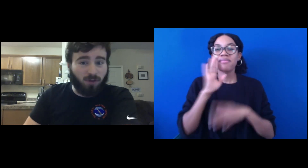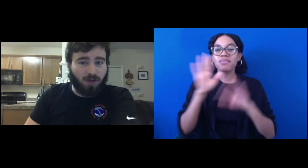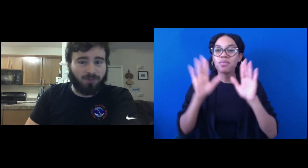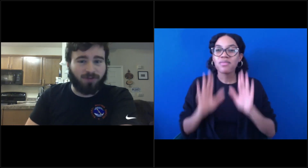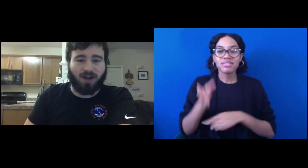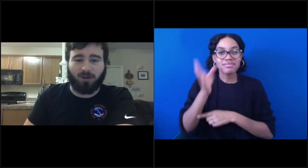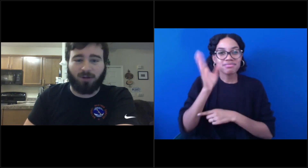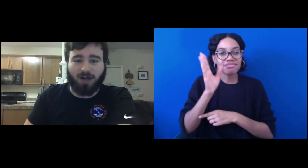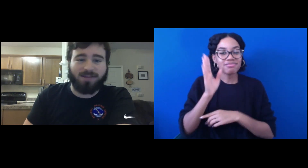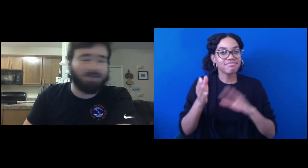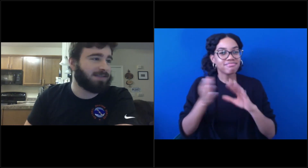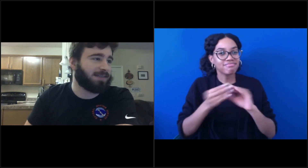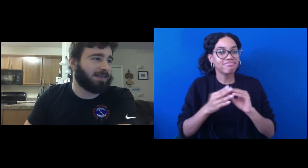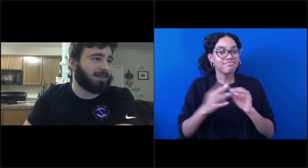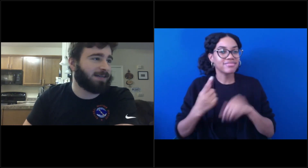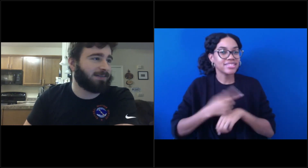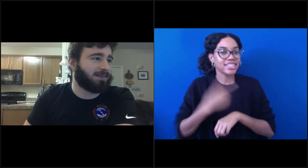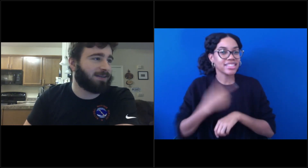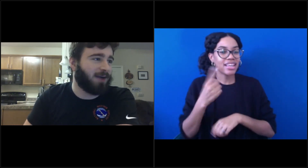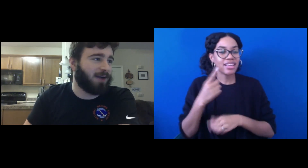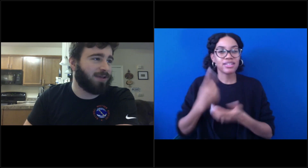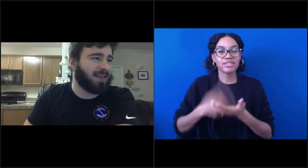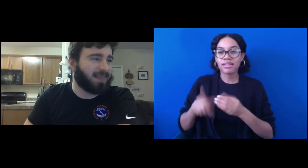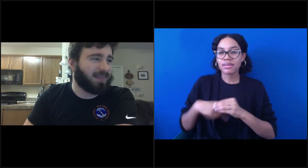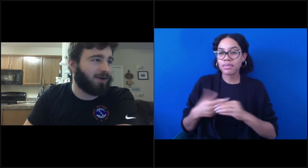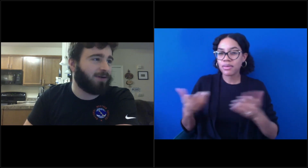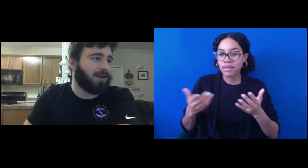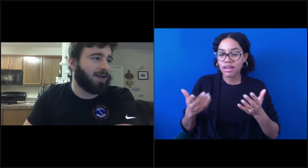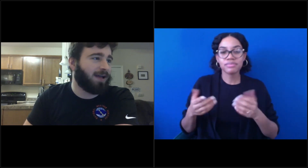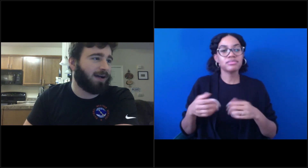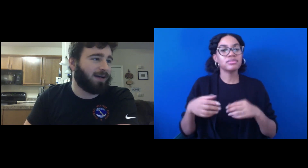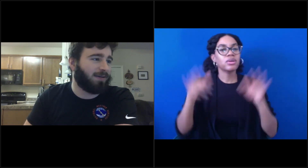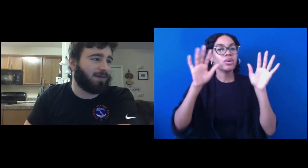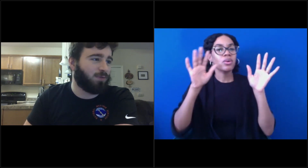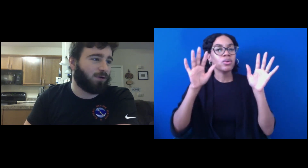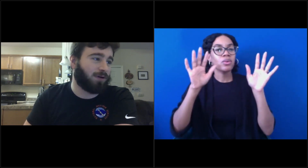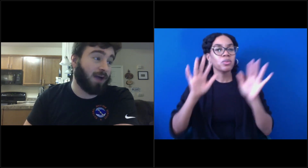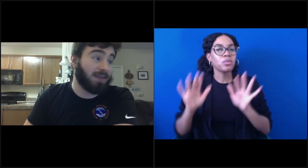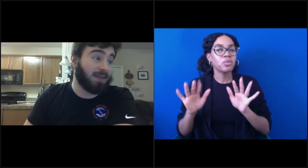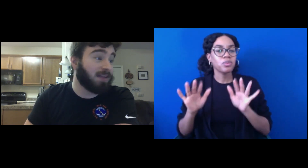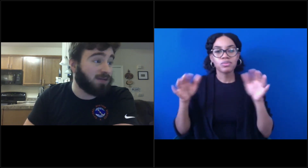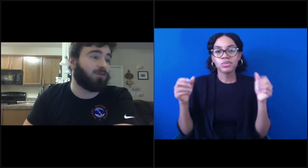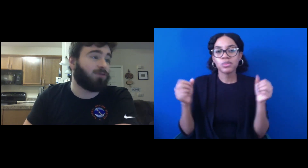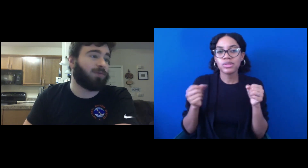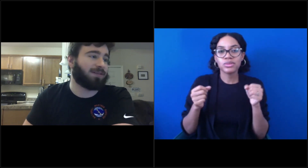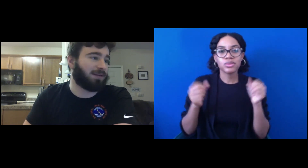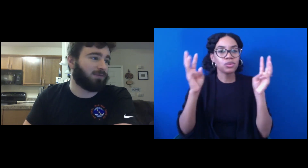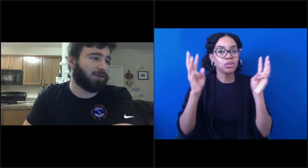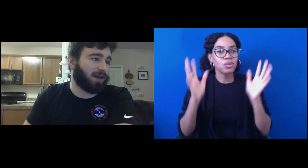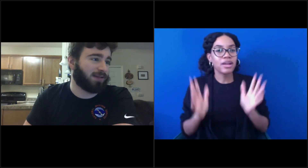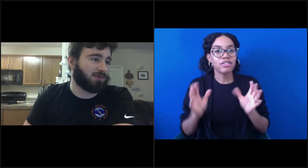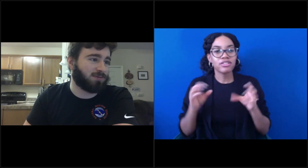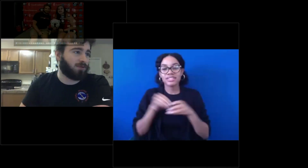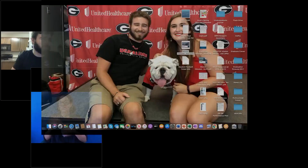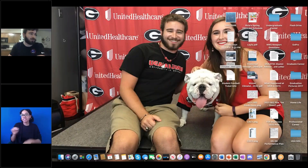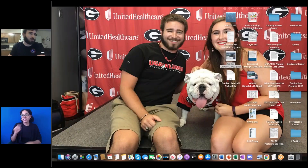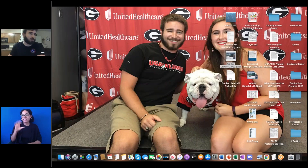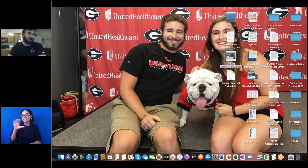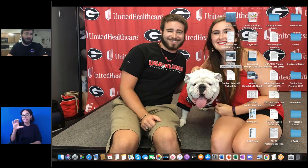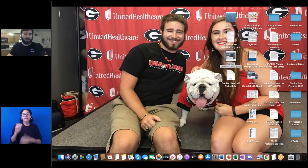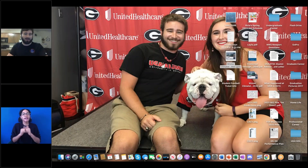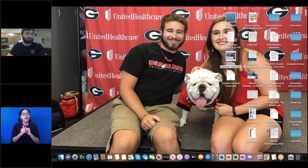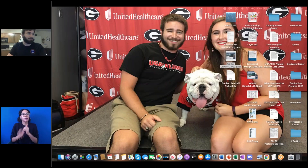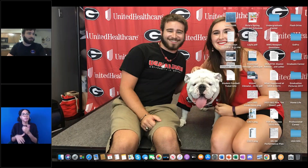winter weather in the Carolinas, how we get there. You wonder how we get snow in Wilmington, and we're going to answer some questions